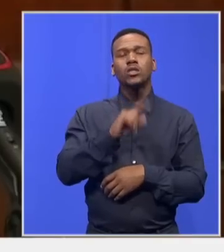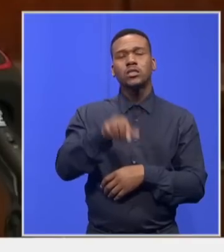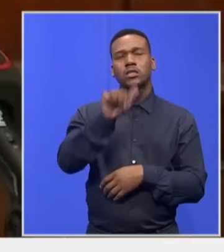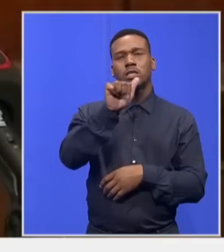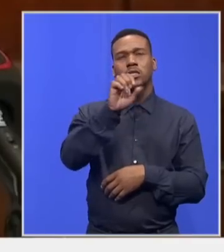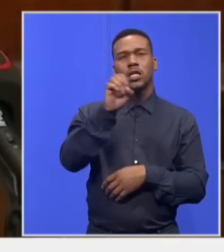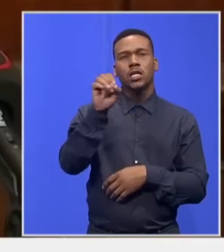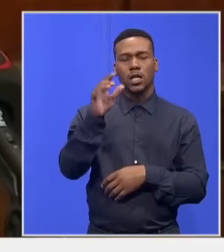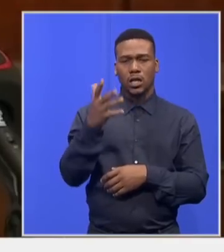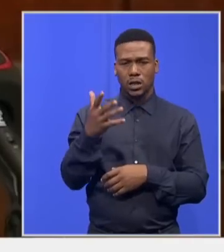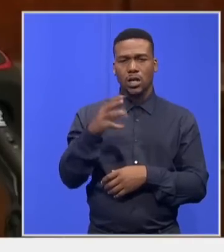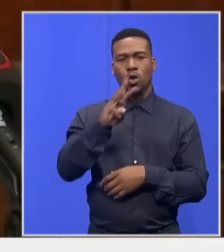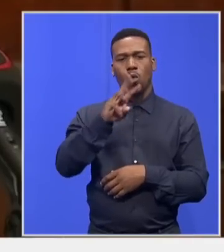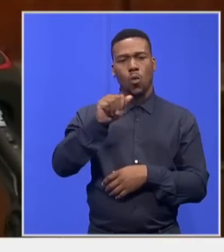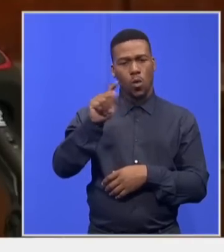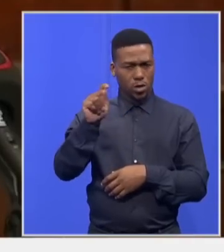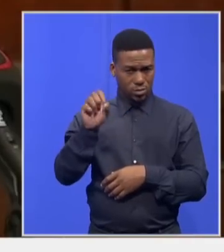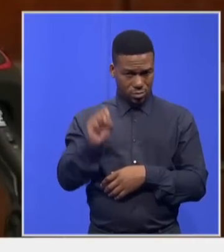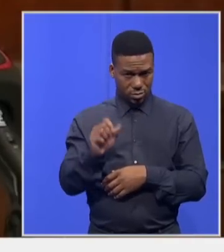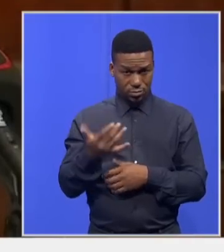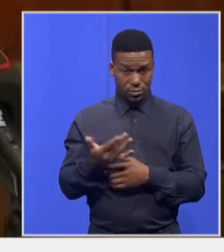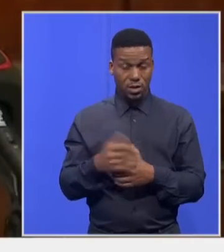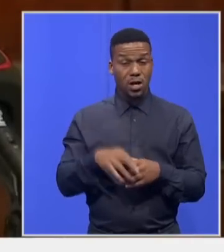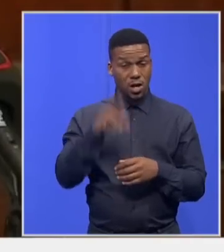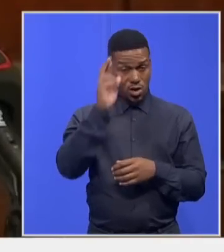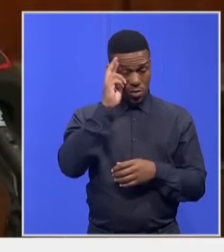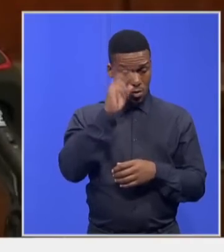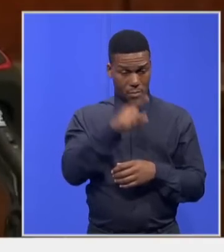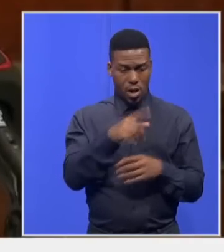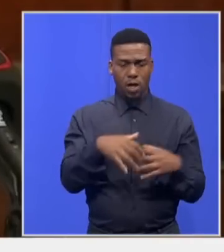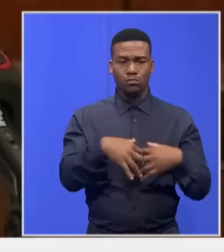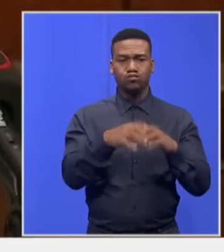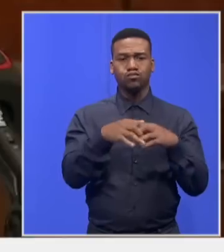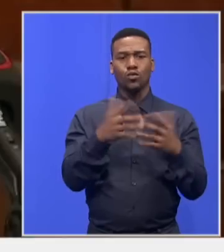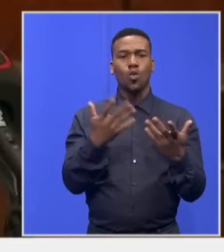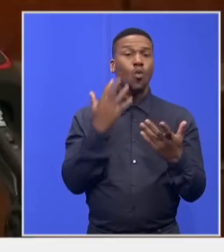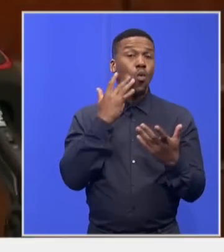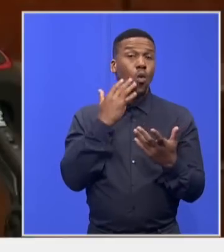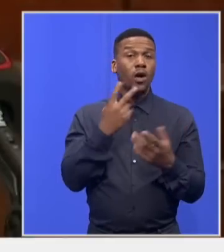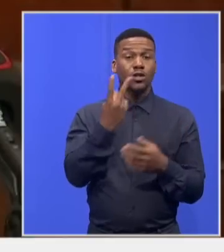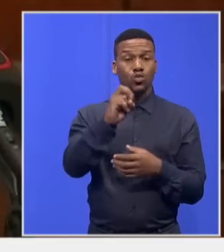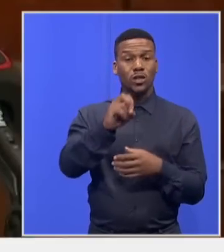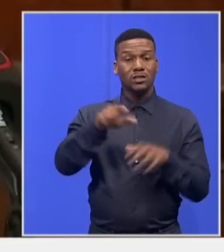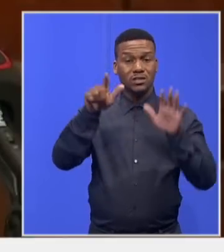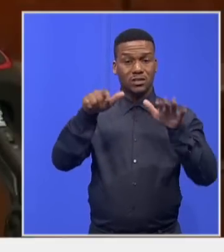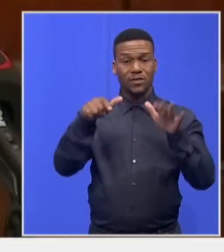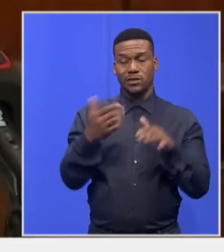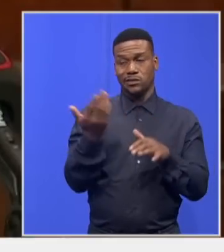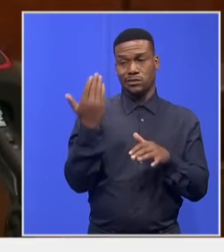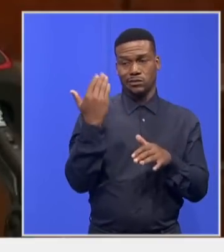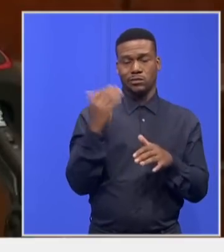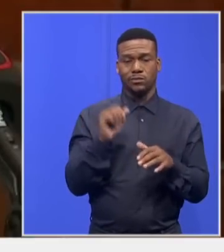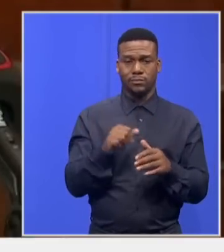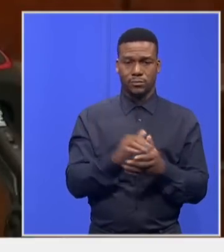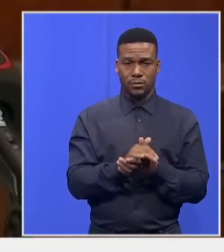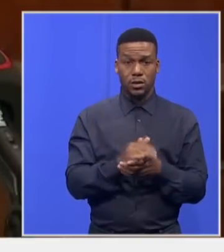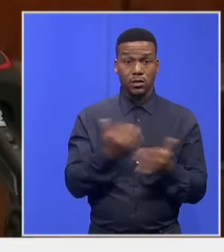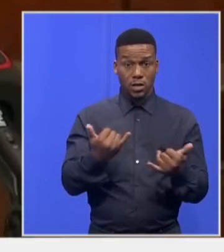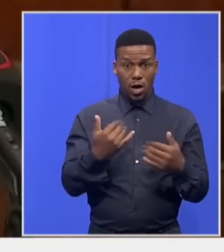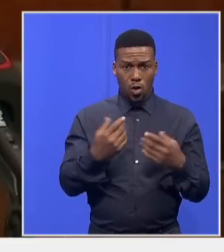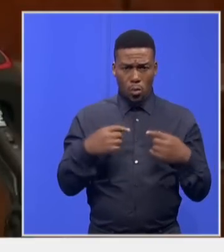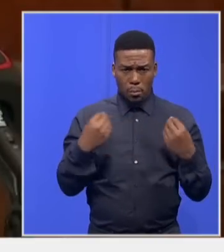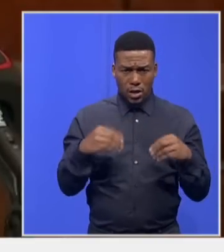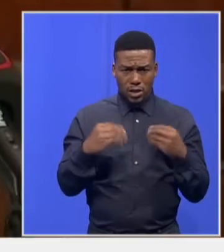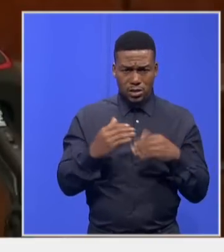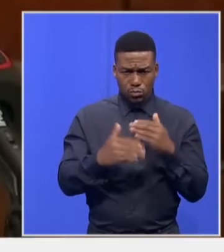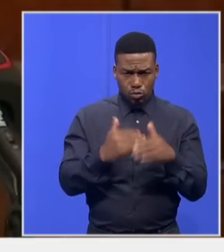were commissioned in 2017, and we are still in the process of commissioning other units. I think is unit number 4